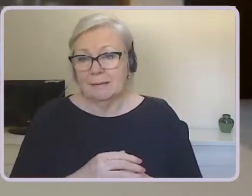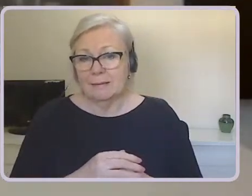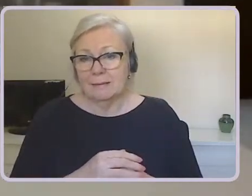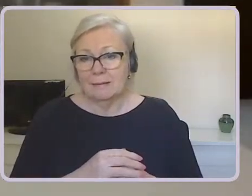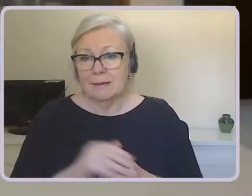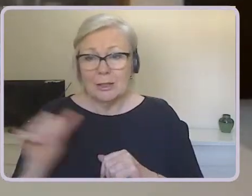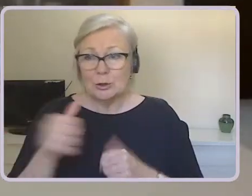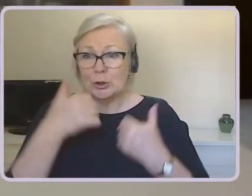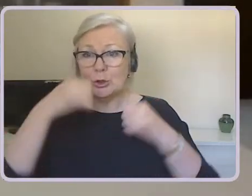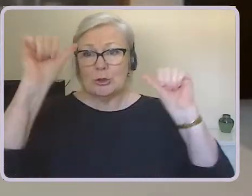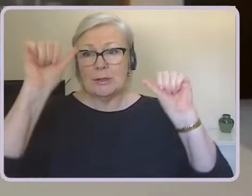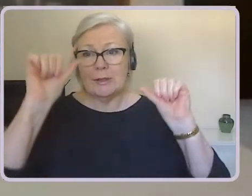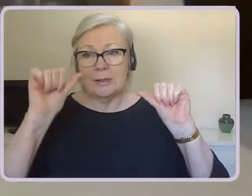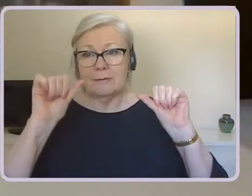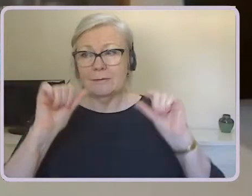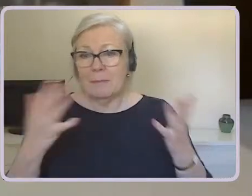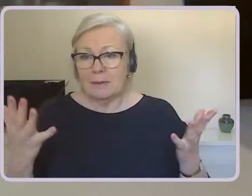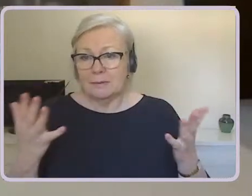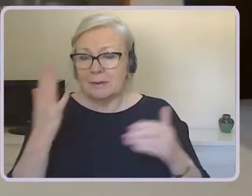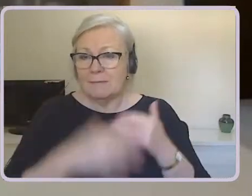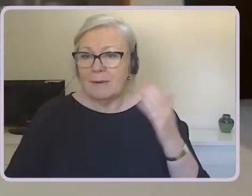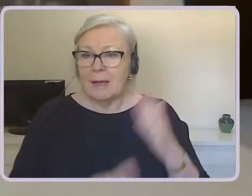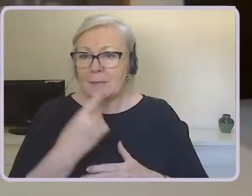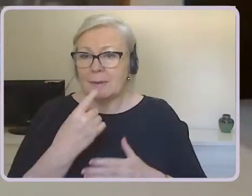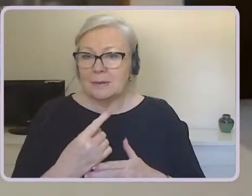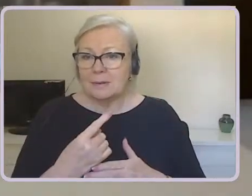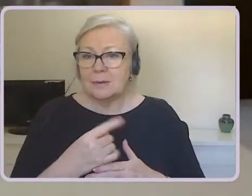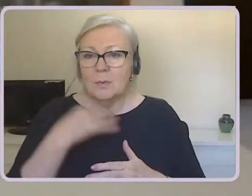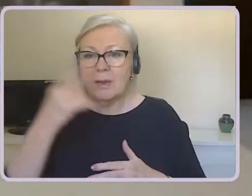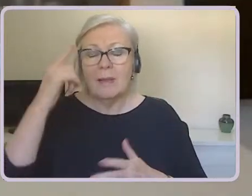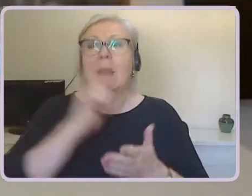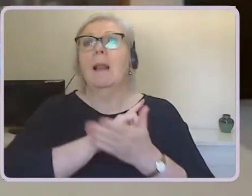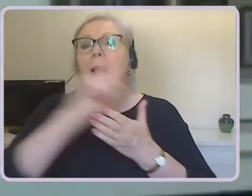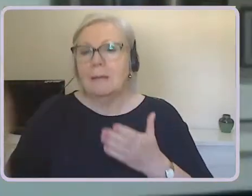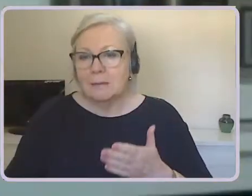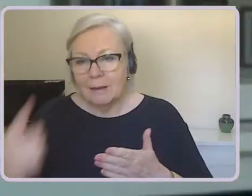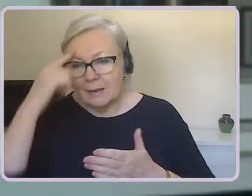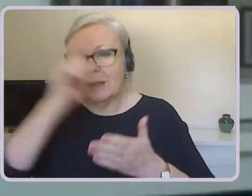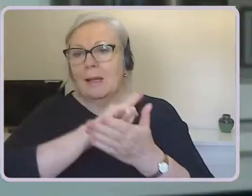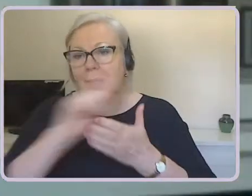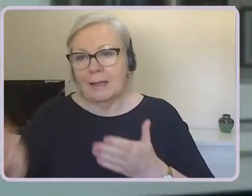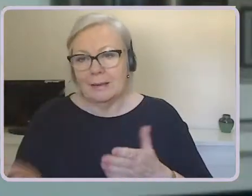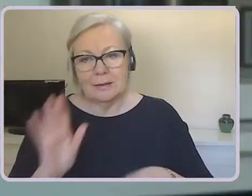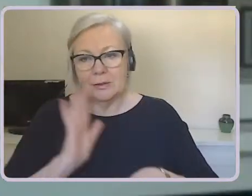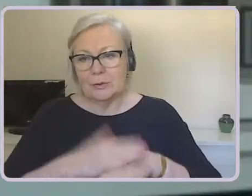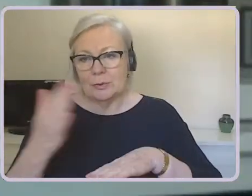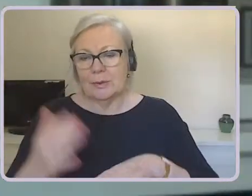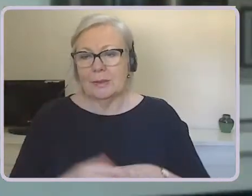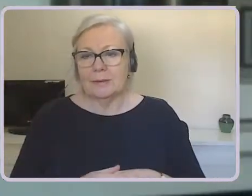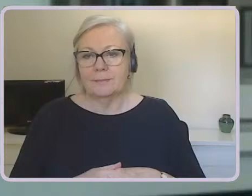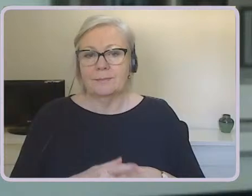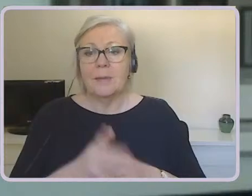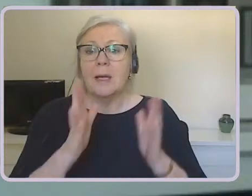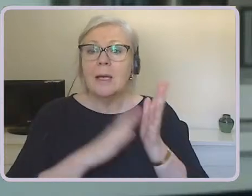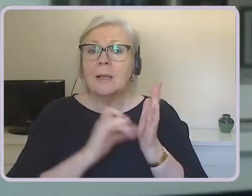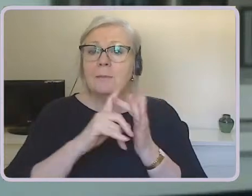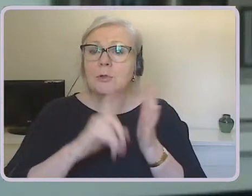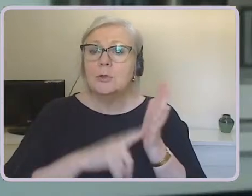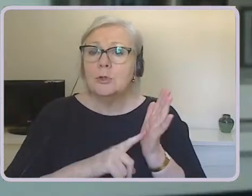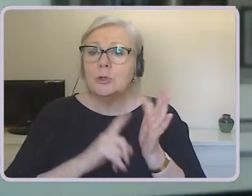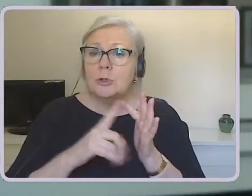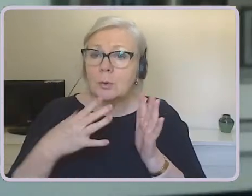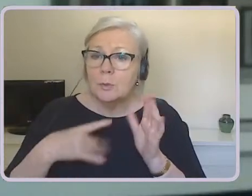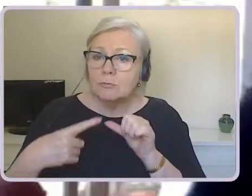they're not, and it's an afterthought. So yeah, outstanding question. Fantastic, thank you. Michelle, did you have a response to that question?